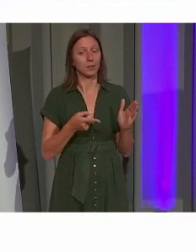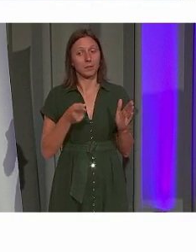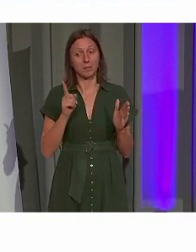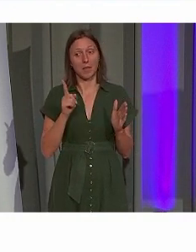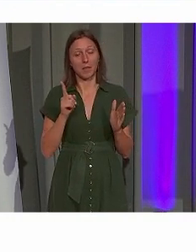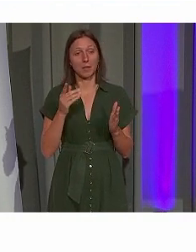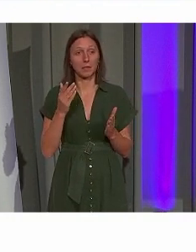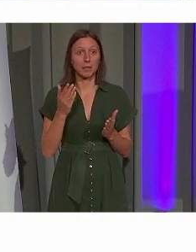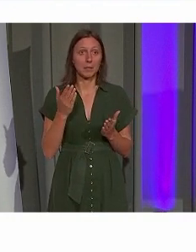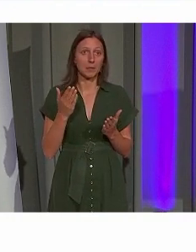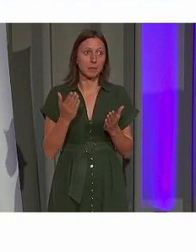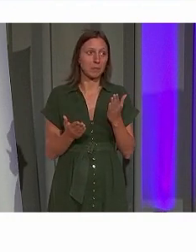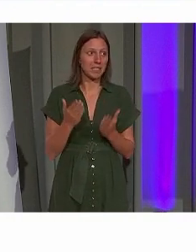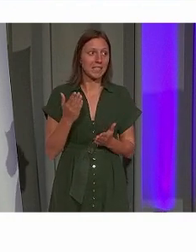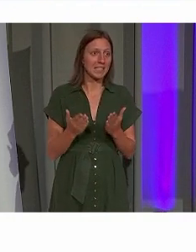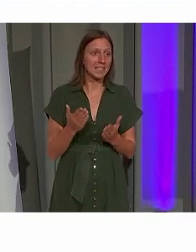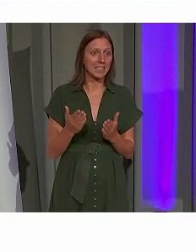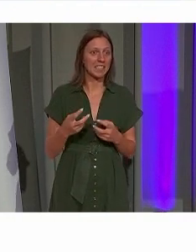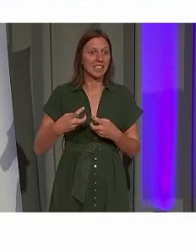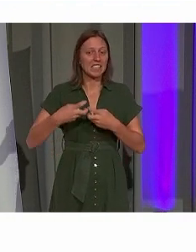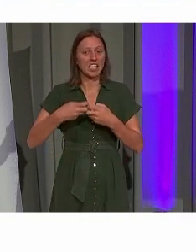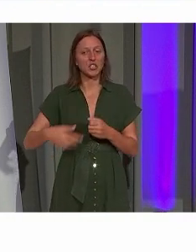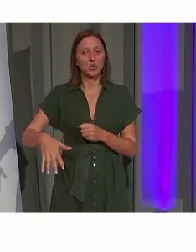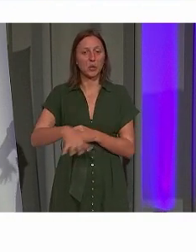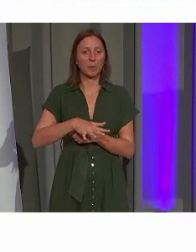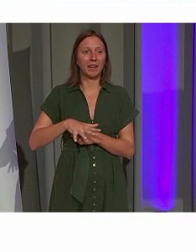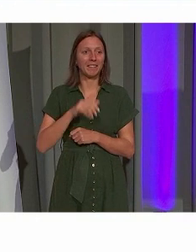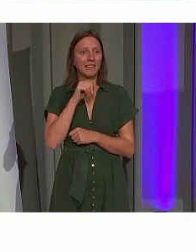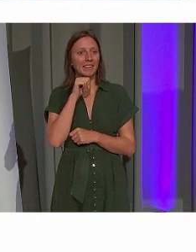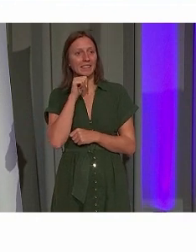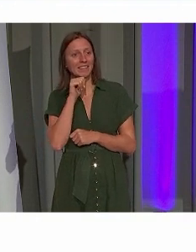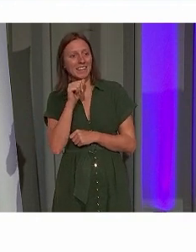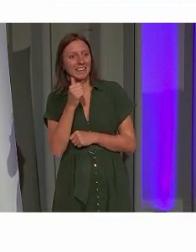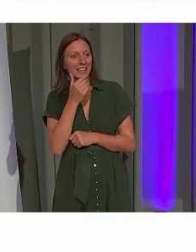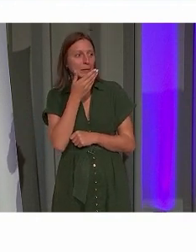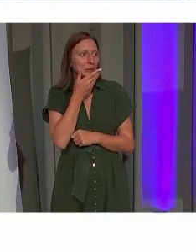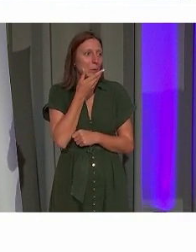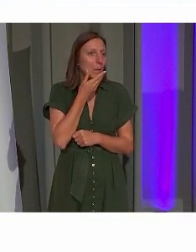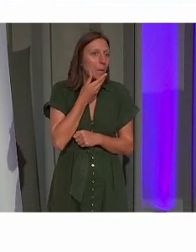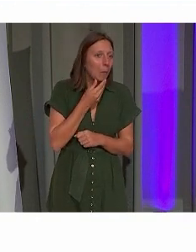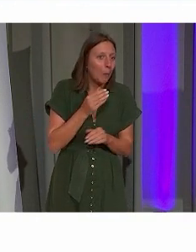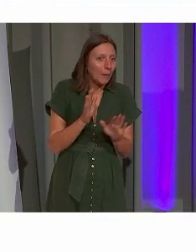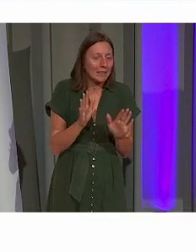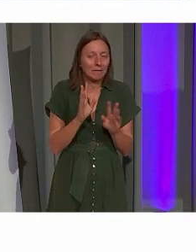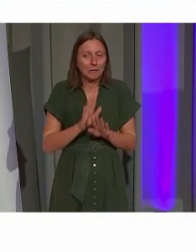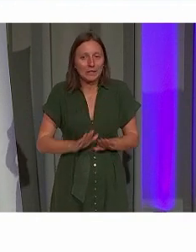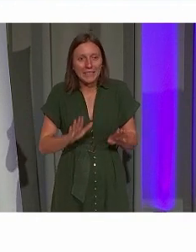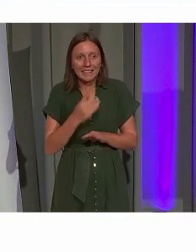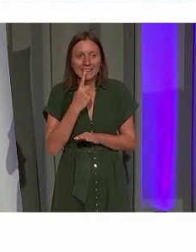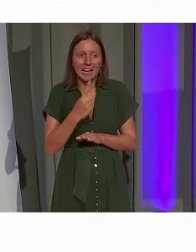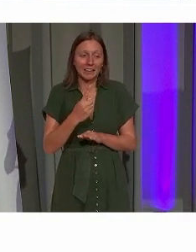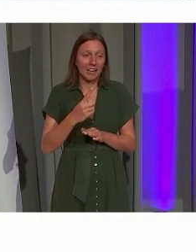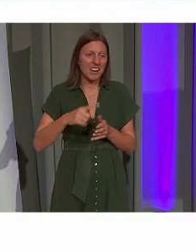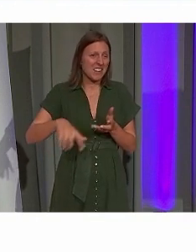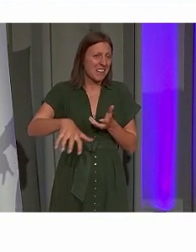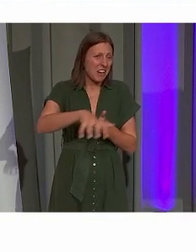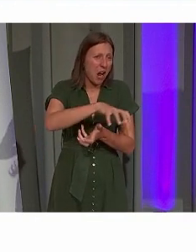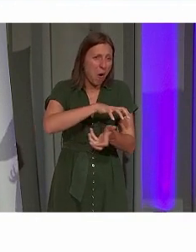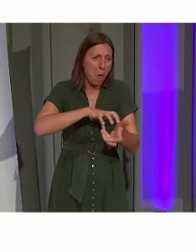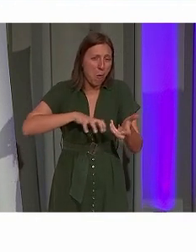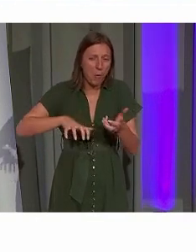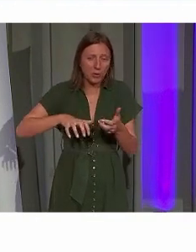how little attractive our neighborhood around the station. I know